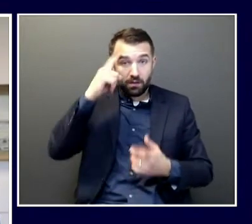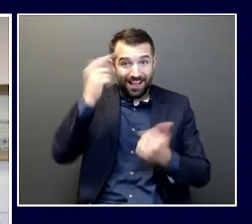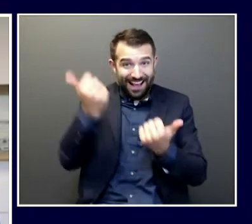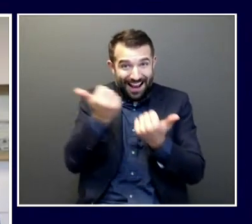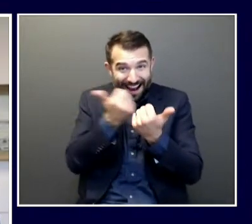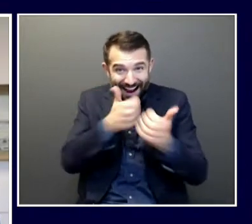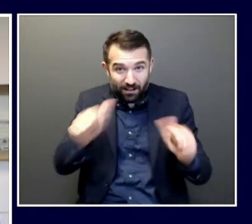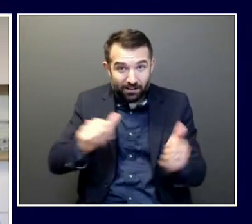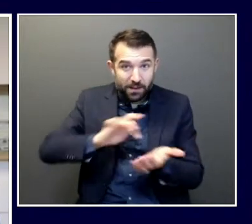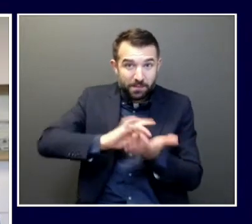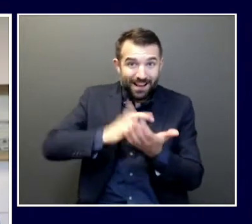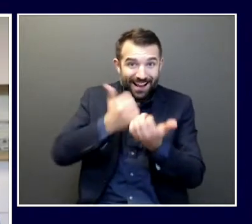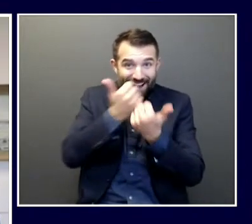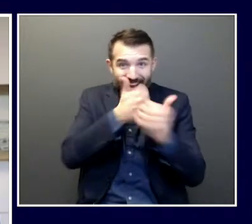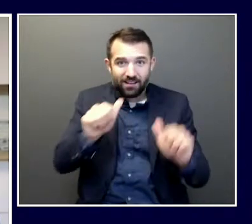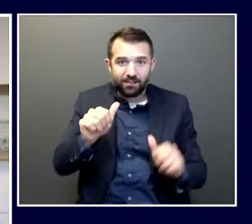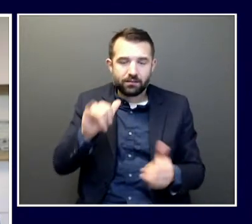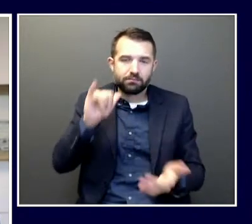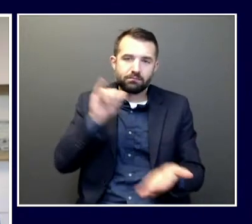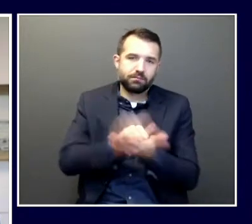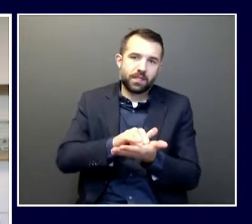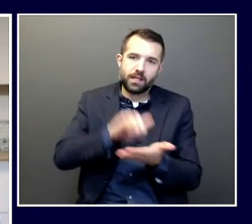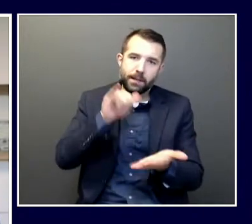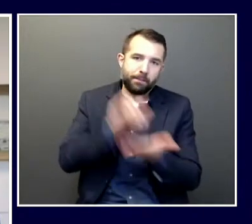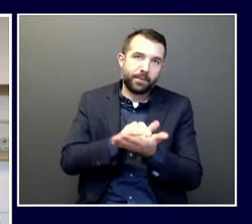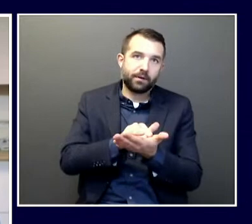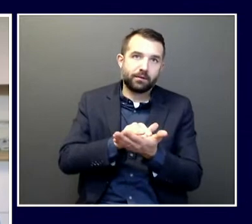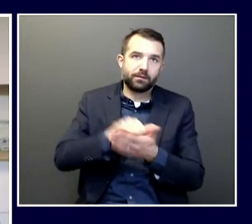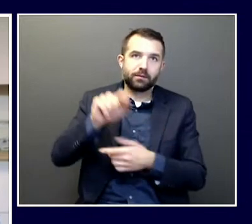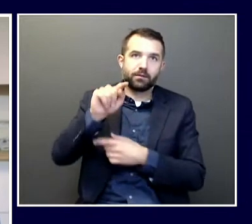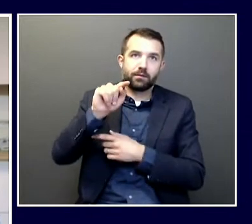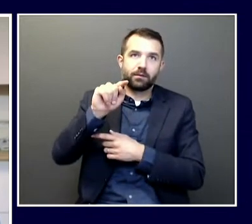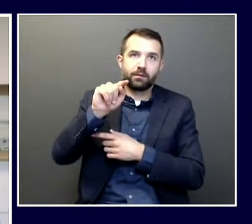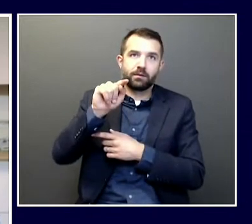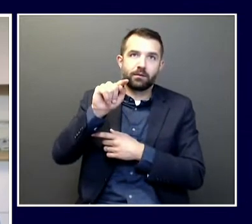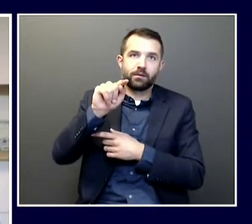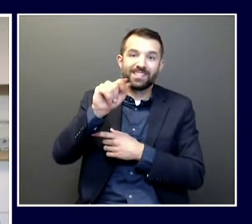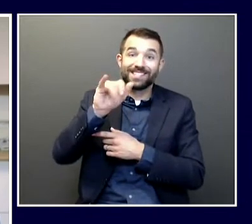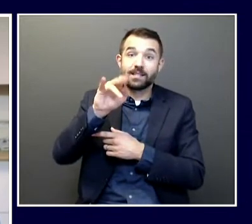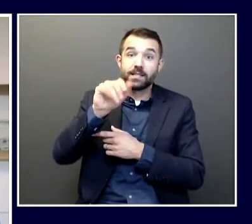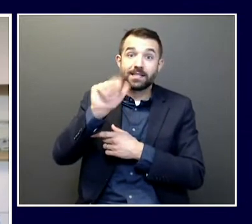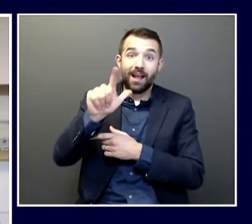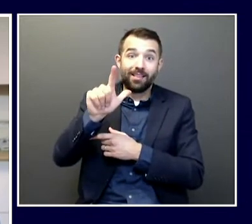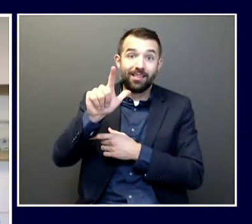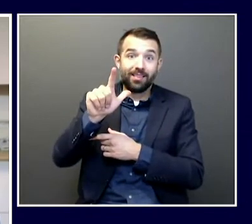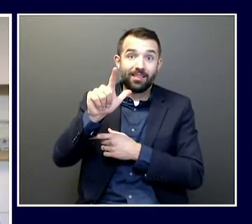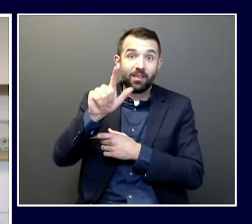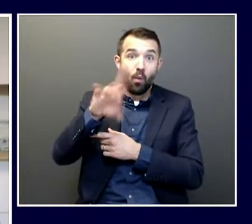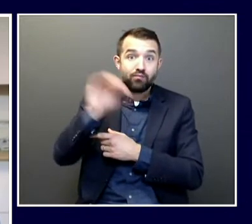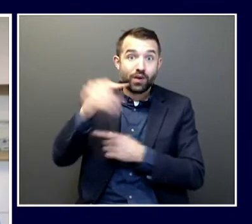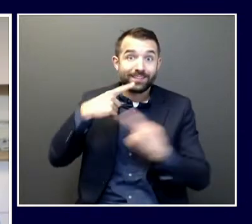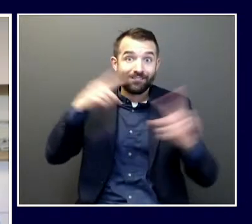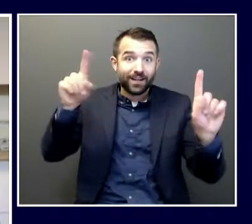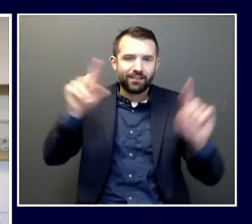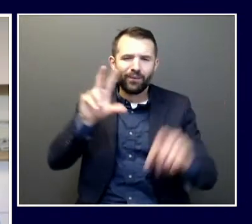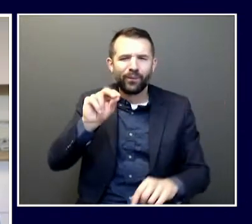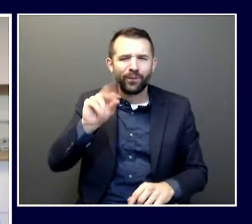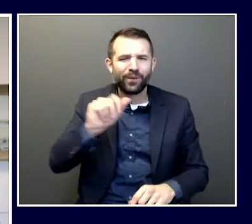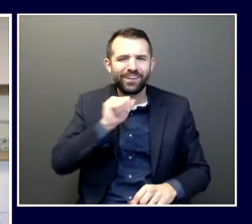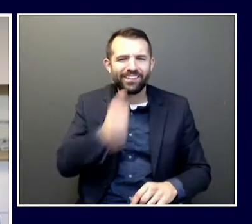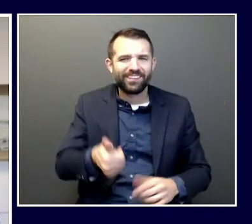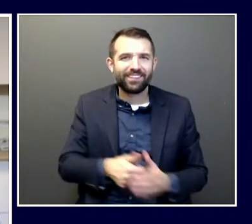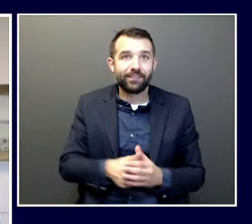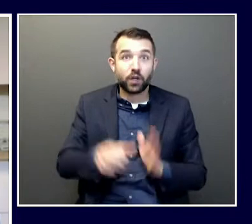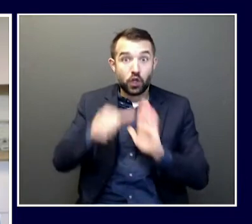is not 100% effective. No antibiotic is 100% effective. No surgery is 100% effective. What we do have